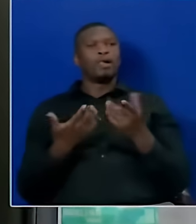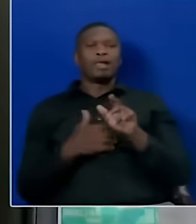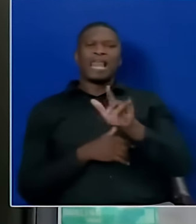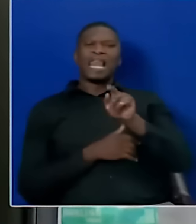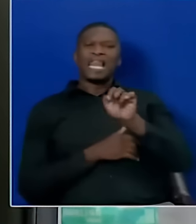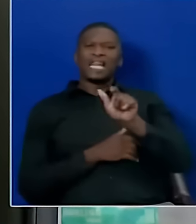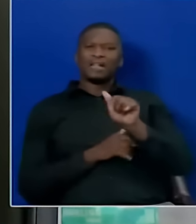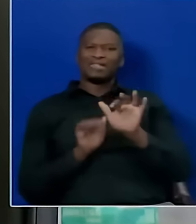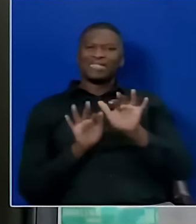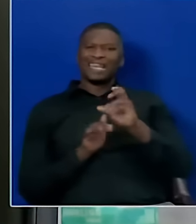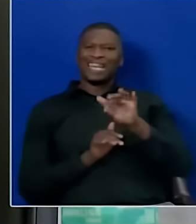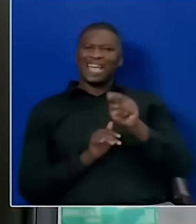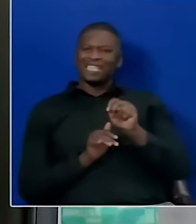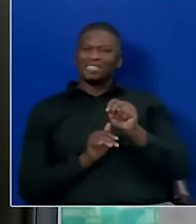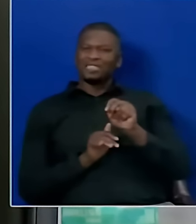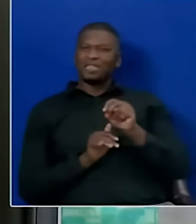8/2022, attempted murder.